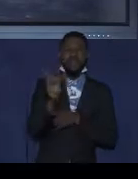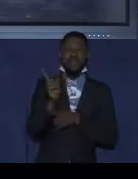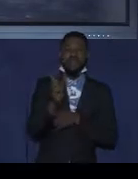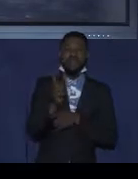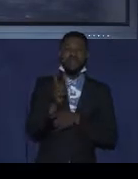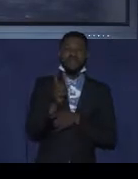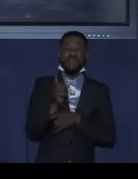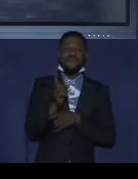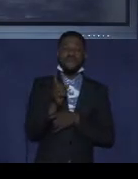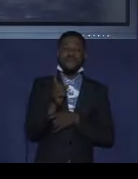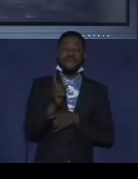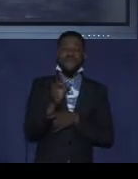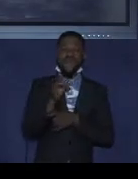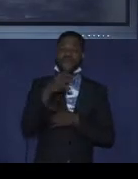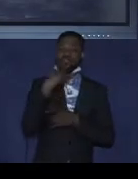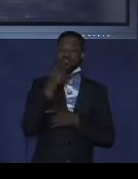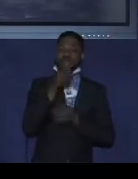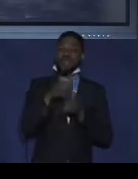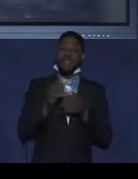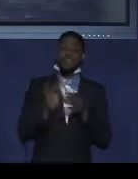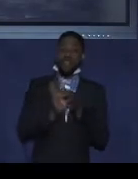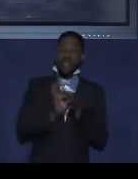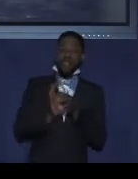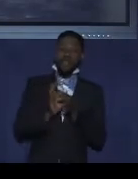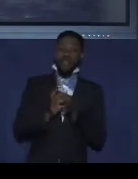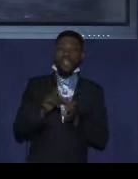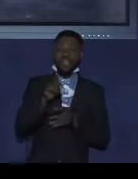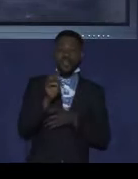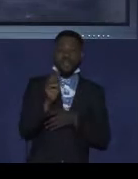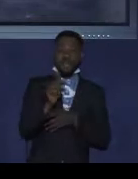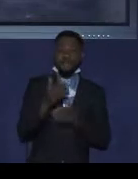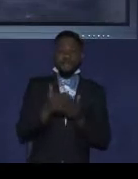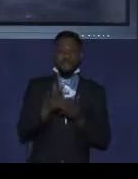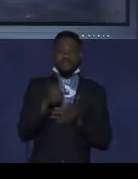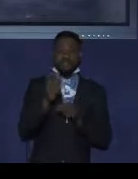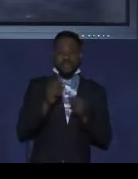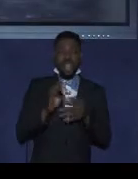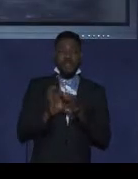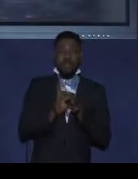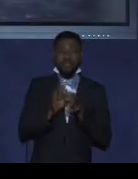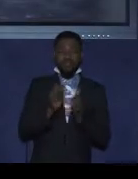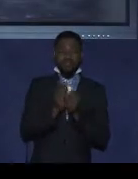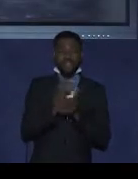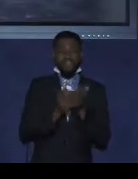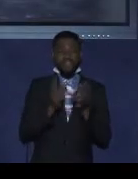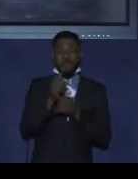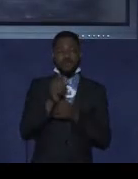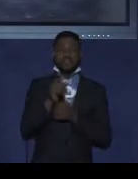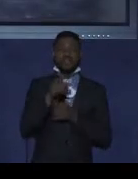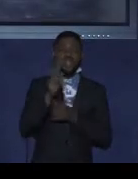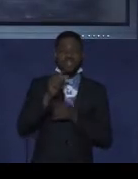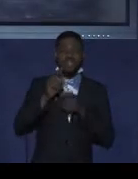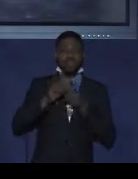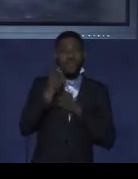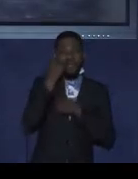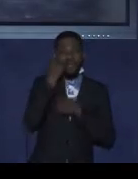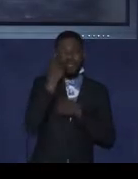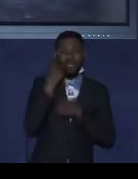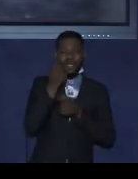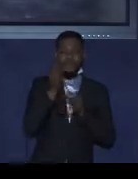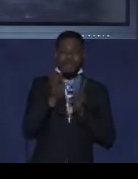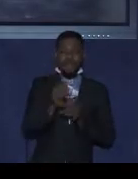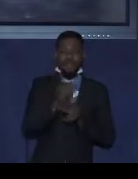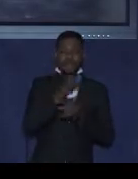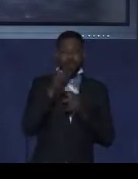where you are living. I told you about cooperation. You need, before you can cooperate with somebody else, you need to understand the